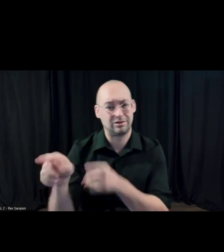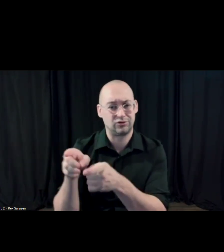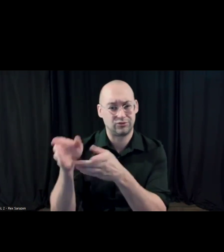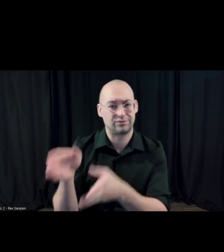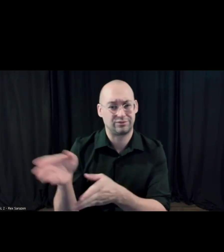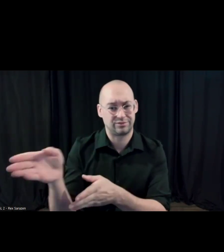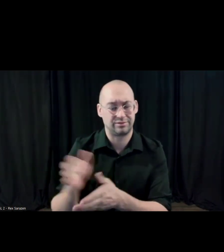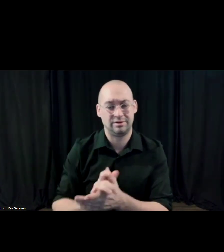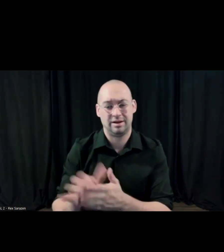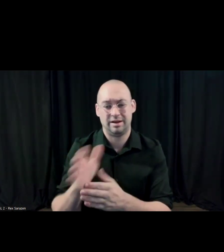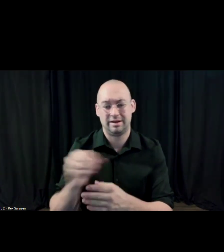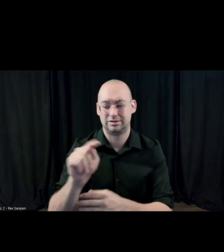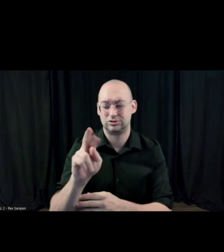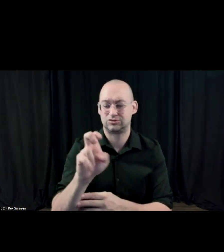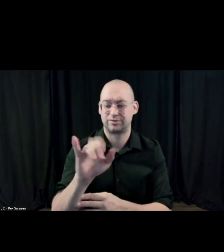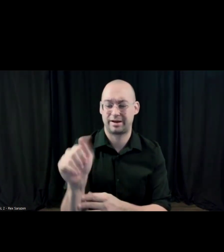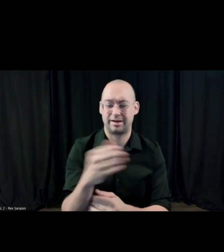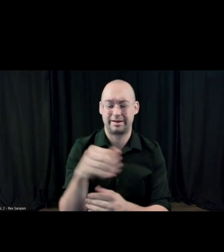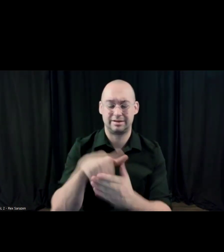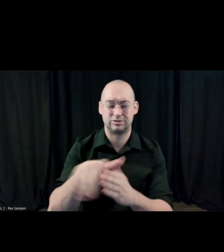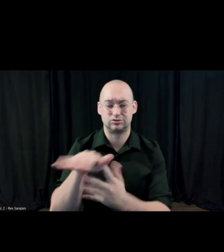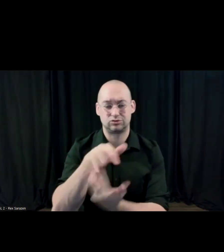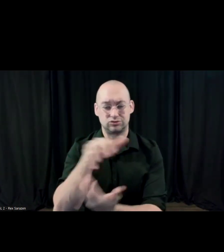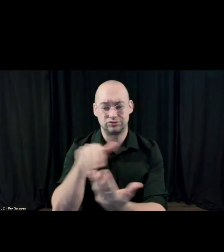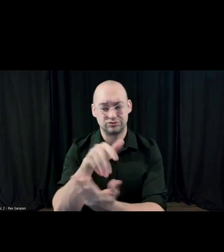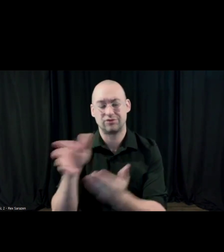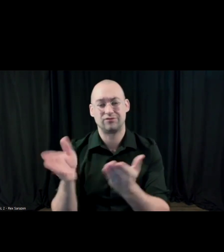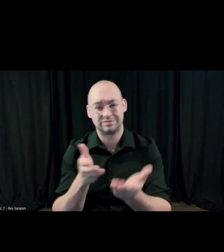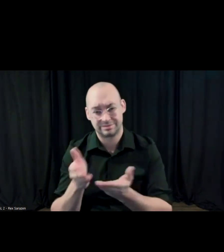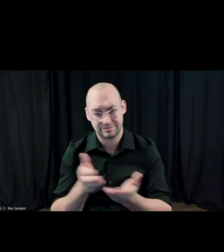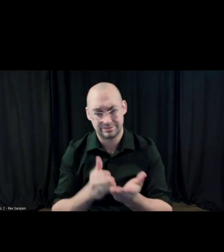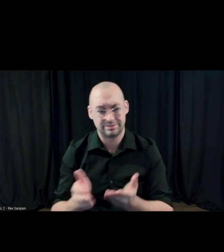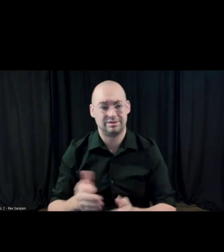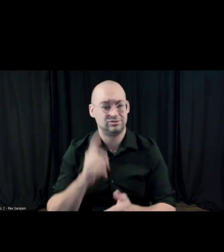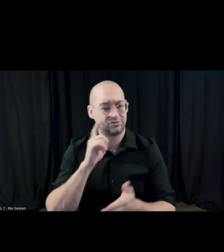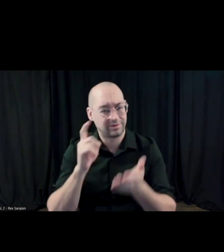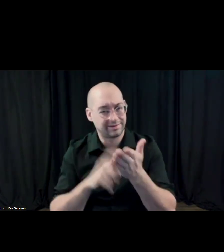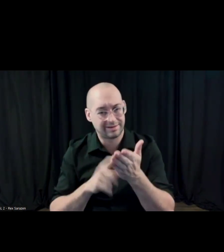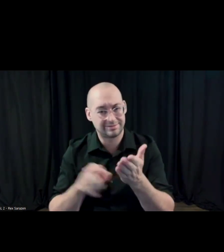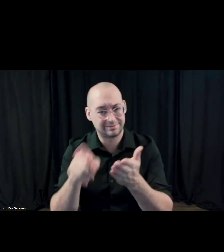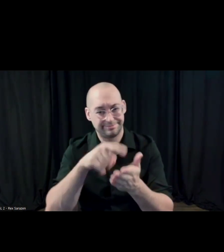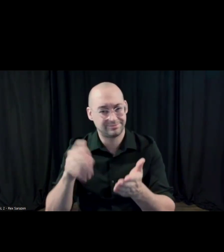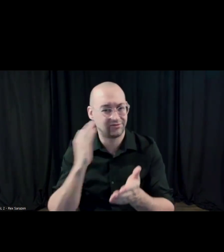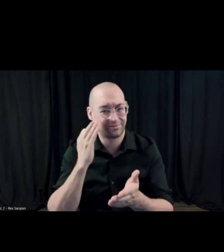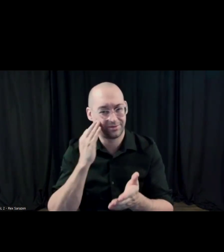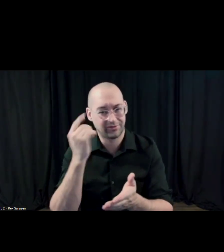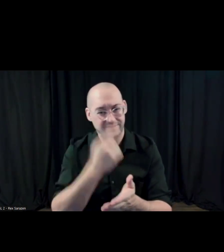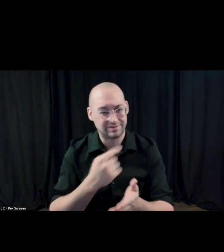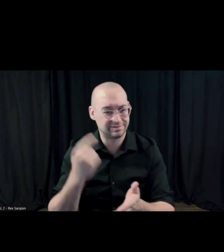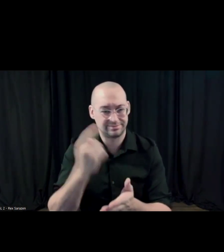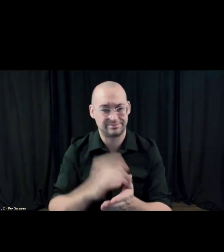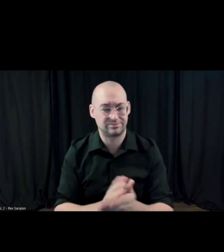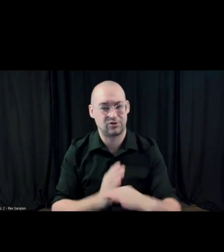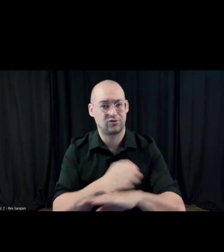Director Troya at Social Services. So again, appreciating and recognizing some familiar faces to all of you, but in new capacities across state